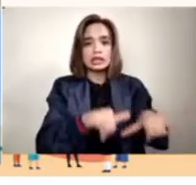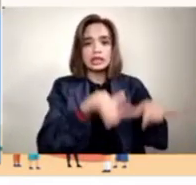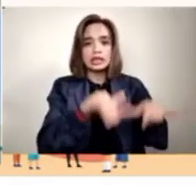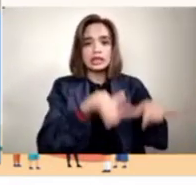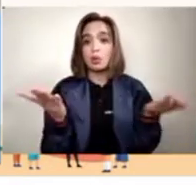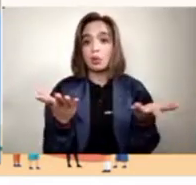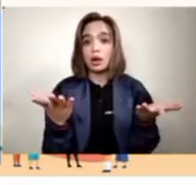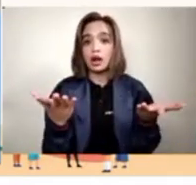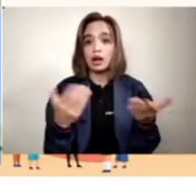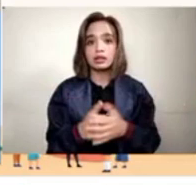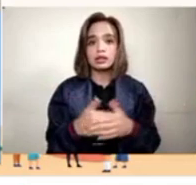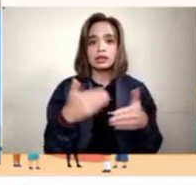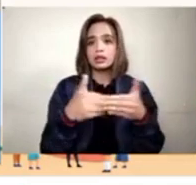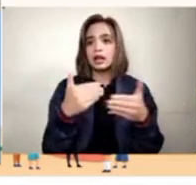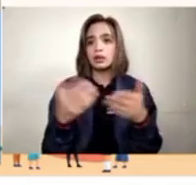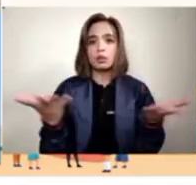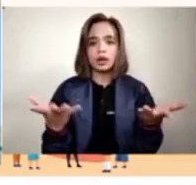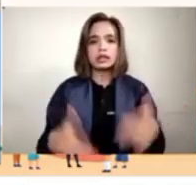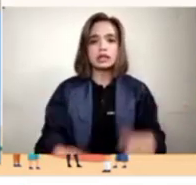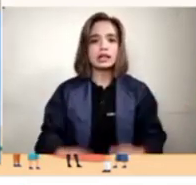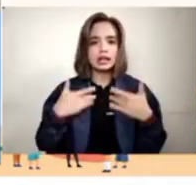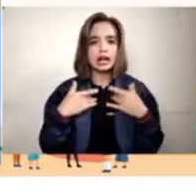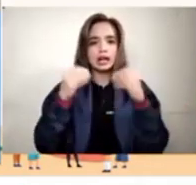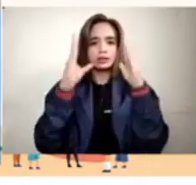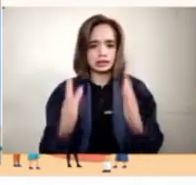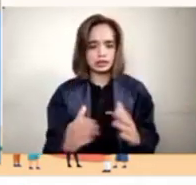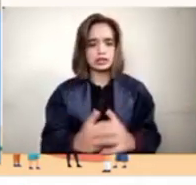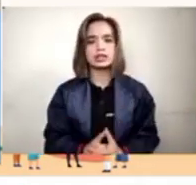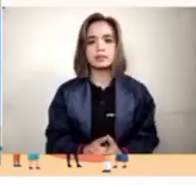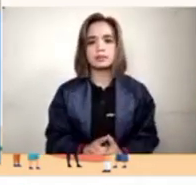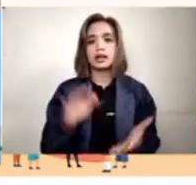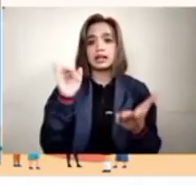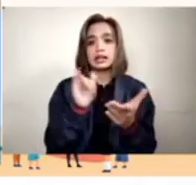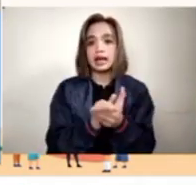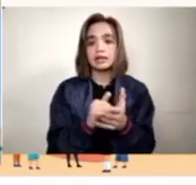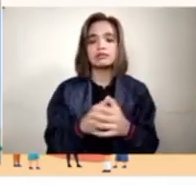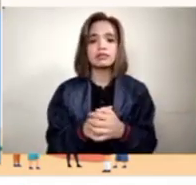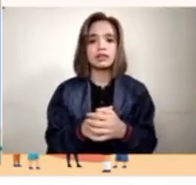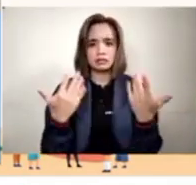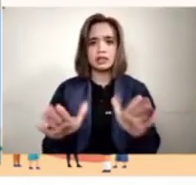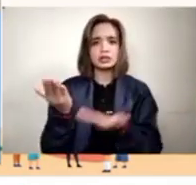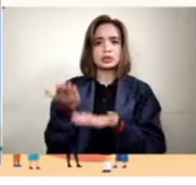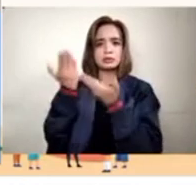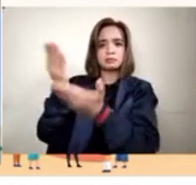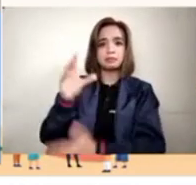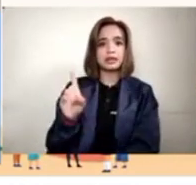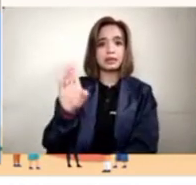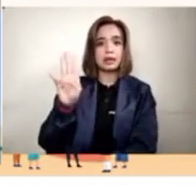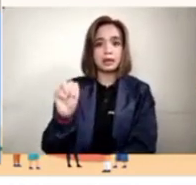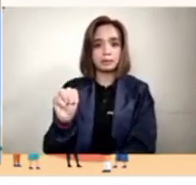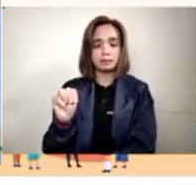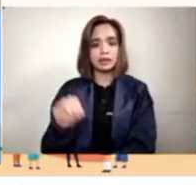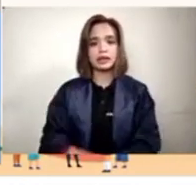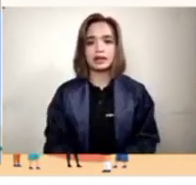while staying in schools near these residences. This again has been taken up